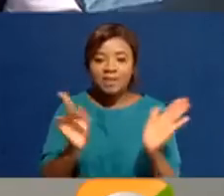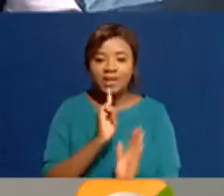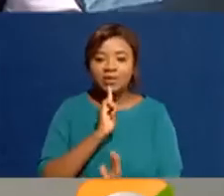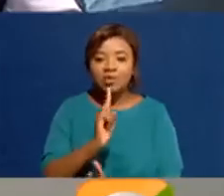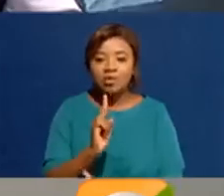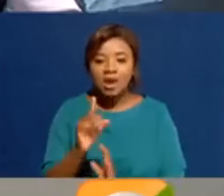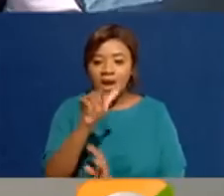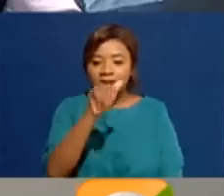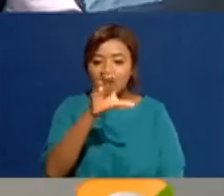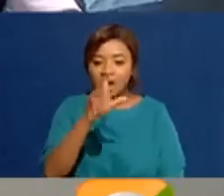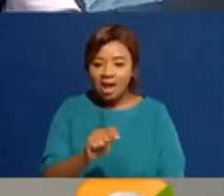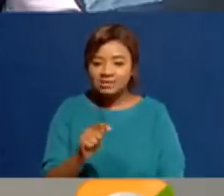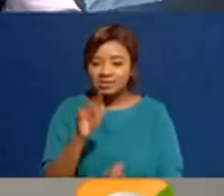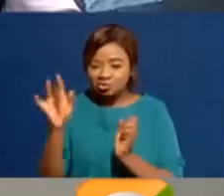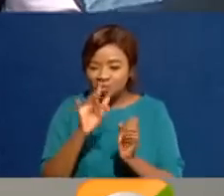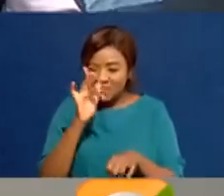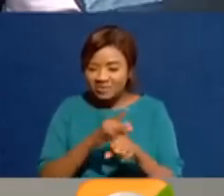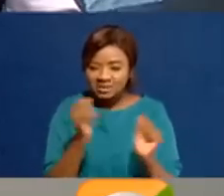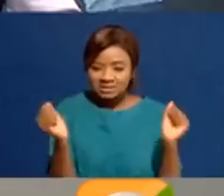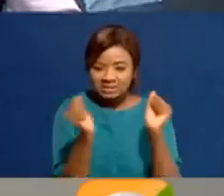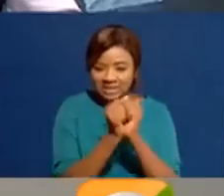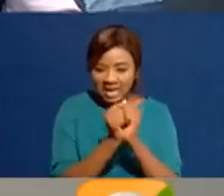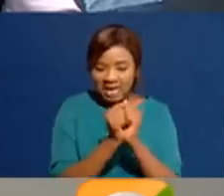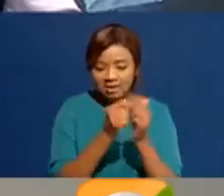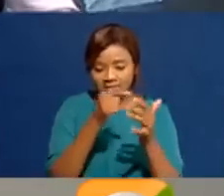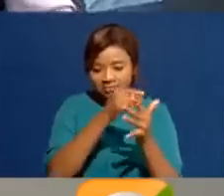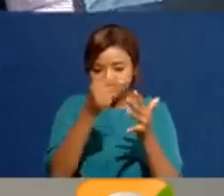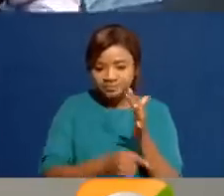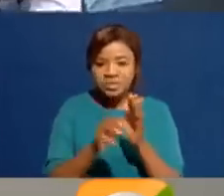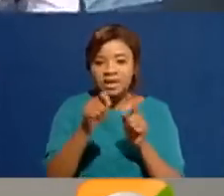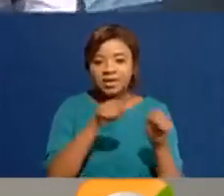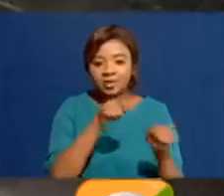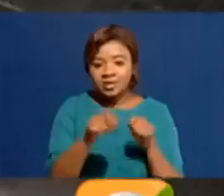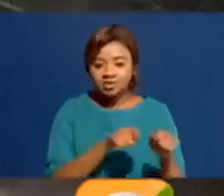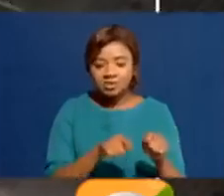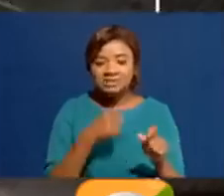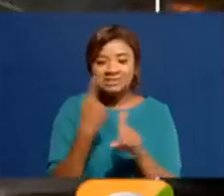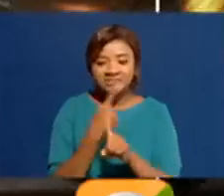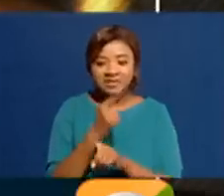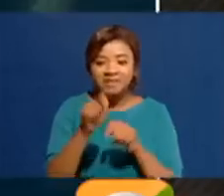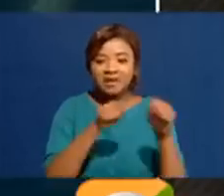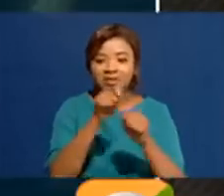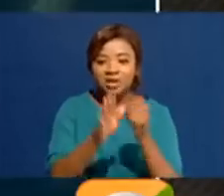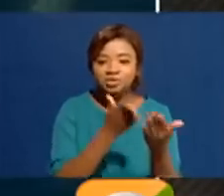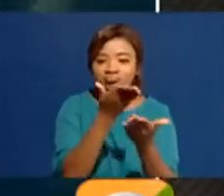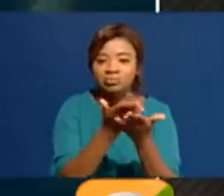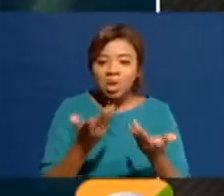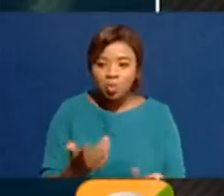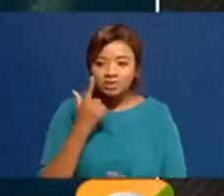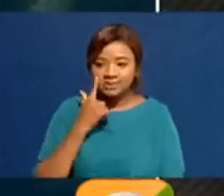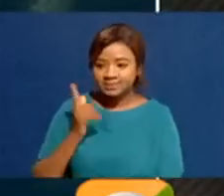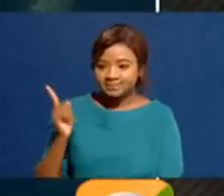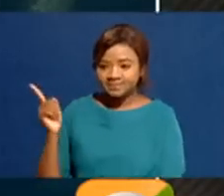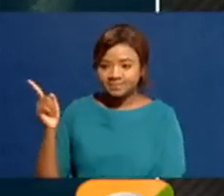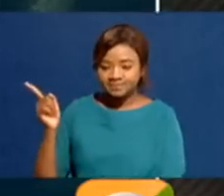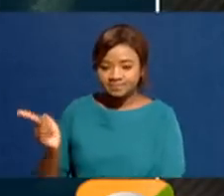on 10 regulations of picketing and public assembly. Well, the proposed regulations will include notification